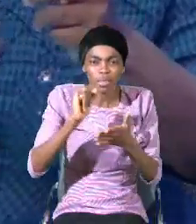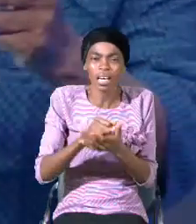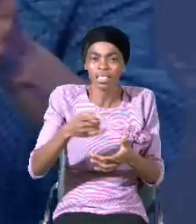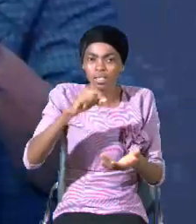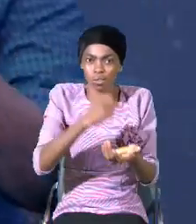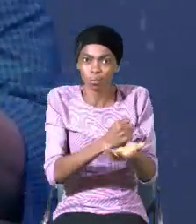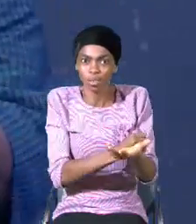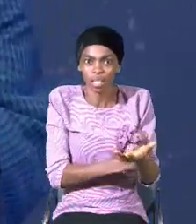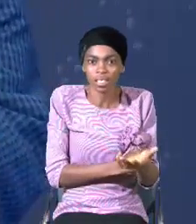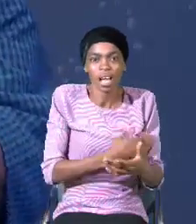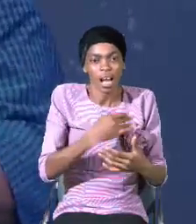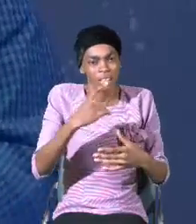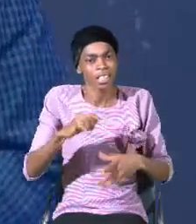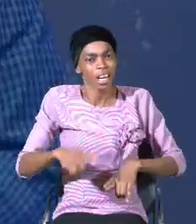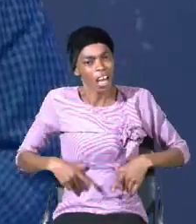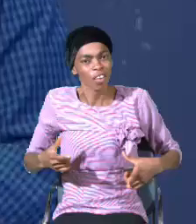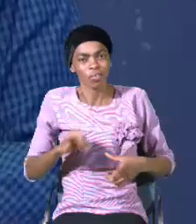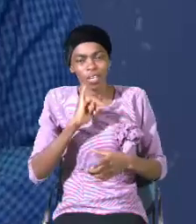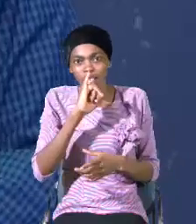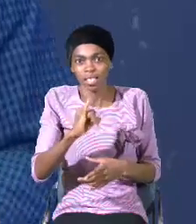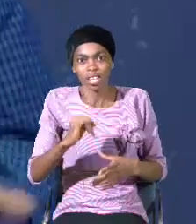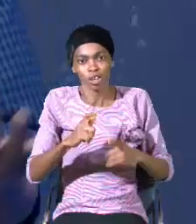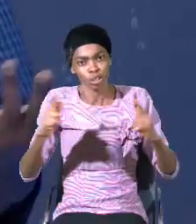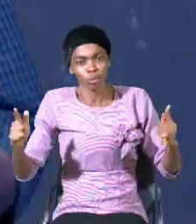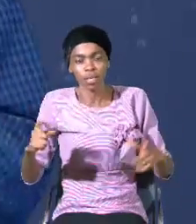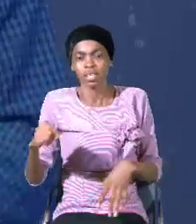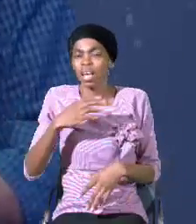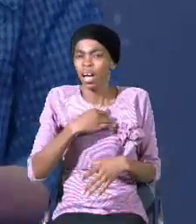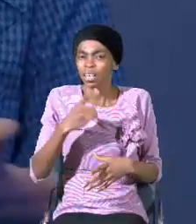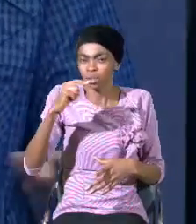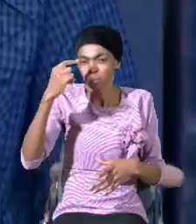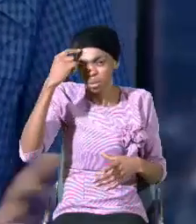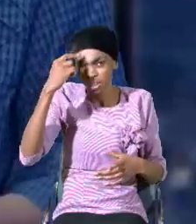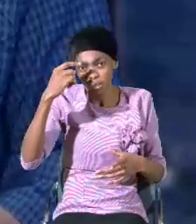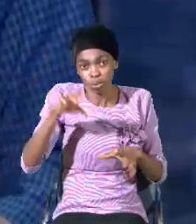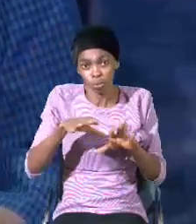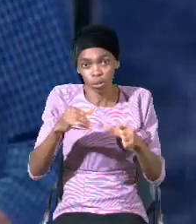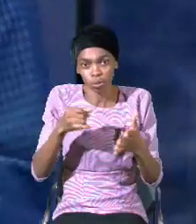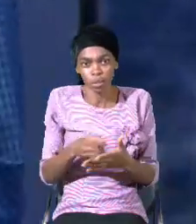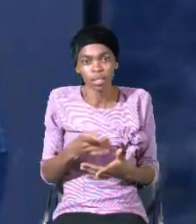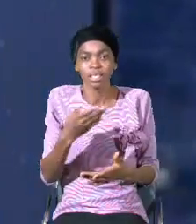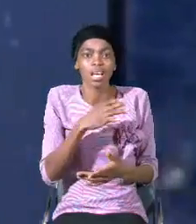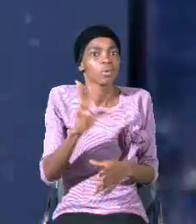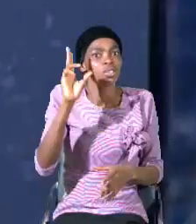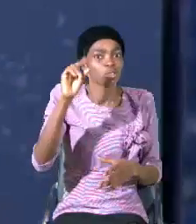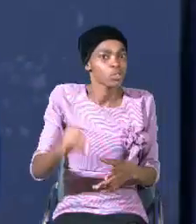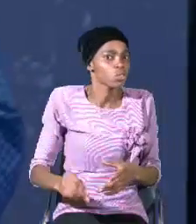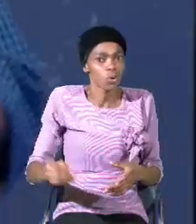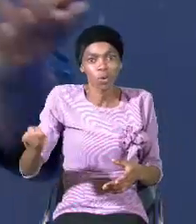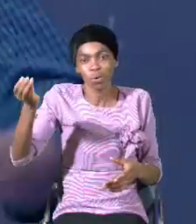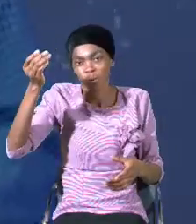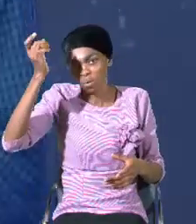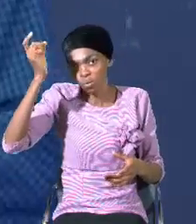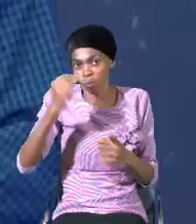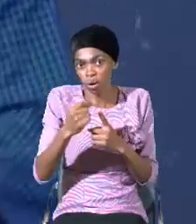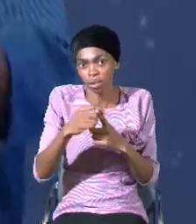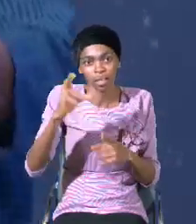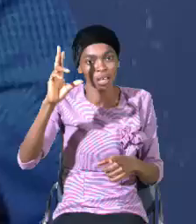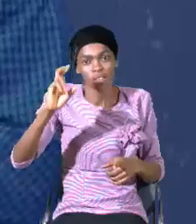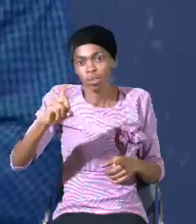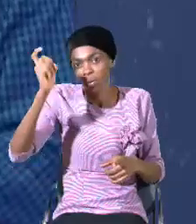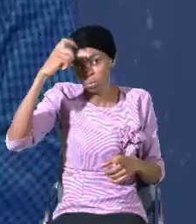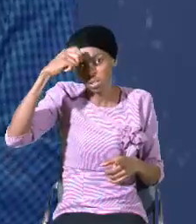top. Therefore, do it with thy mind, for there is no work, no device, no knowledge, no wisdom in the